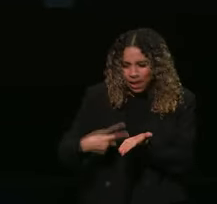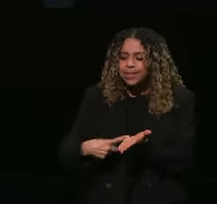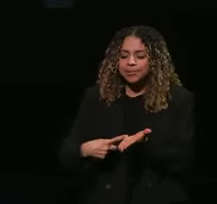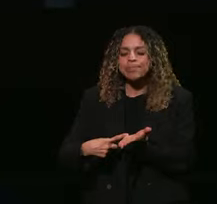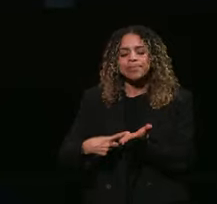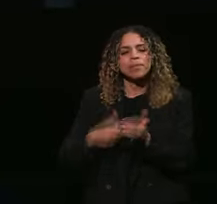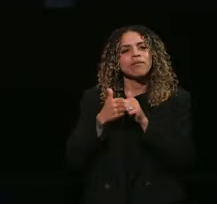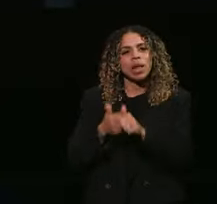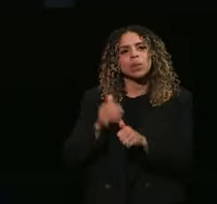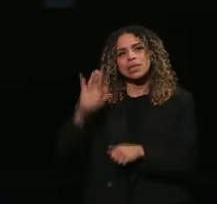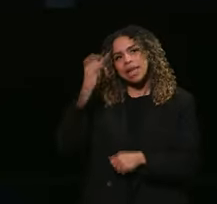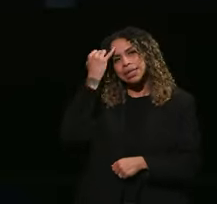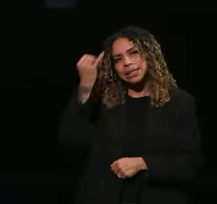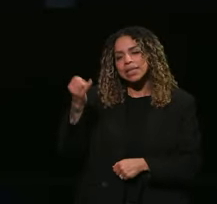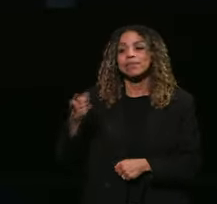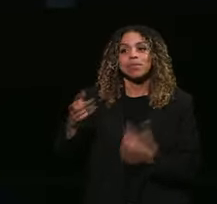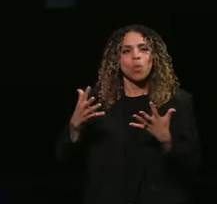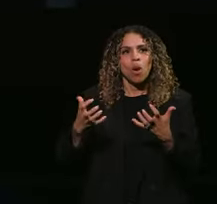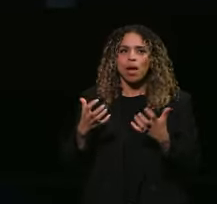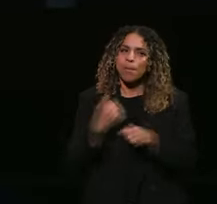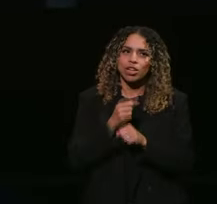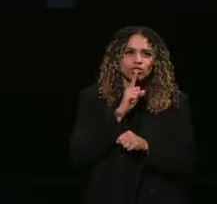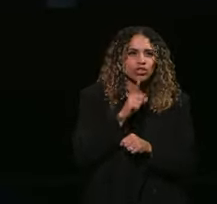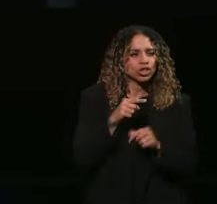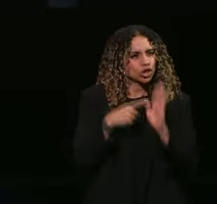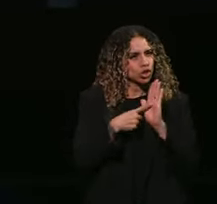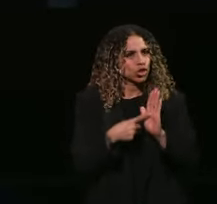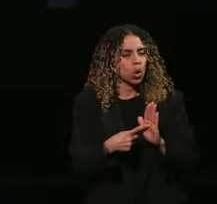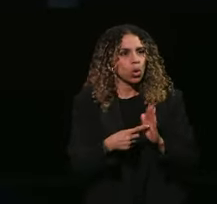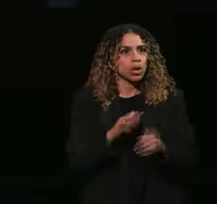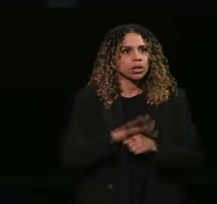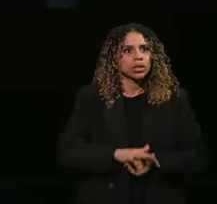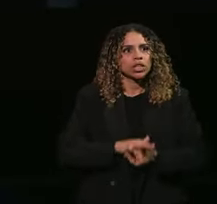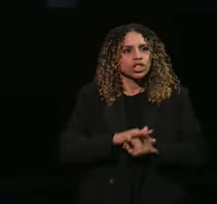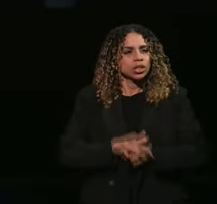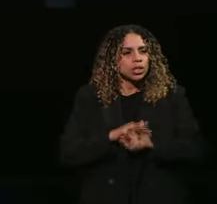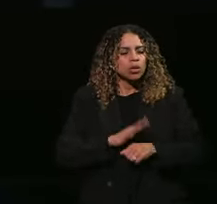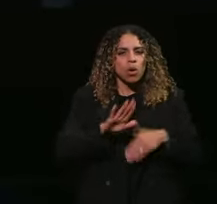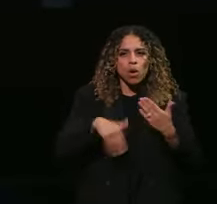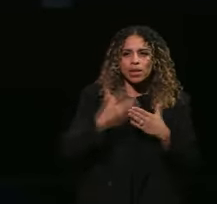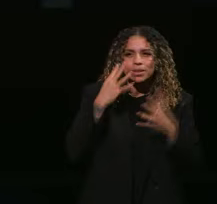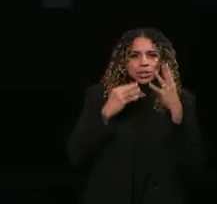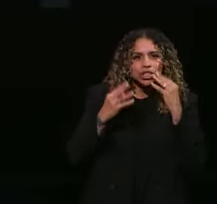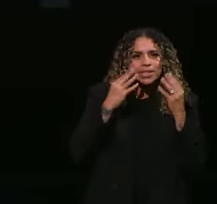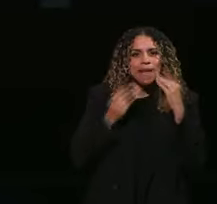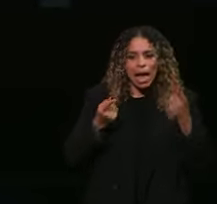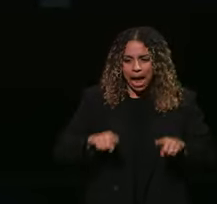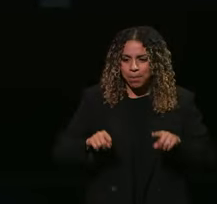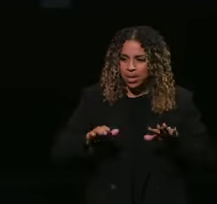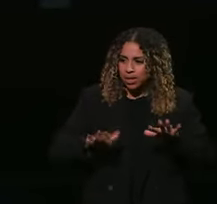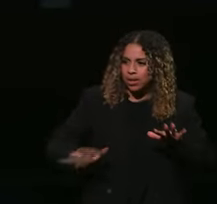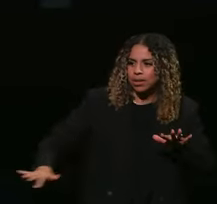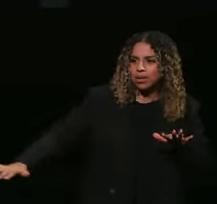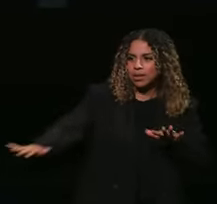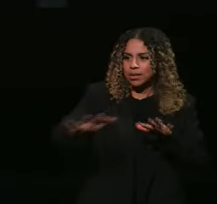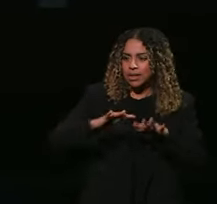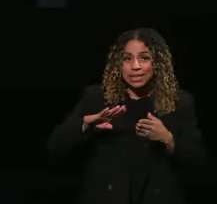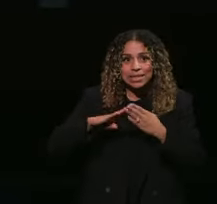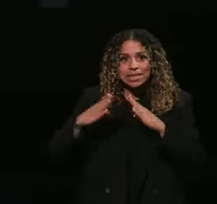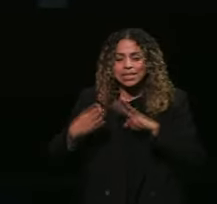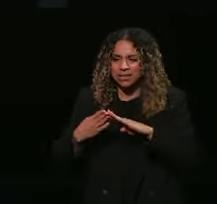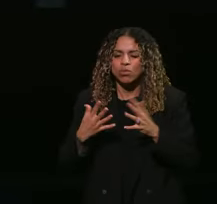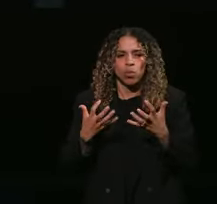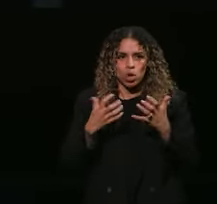wanted to keep the tension and the experience that they had on the ground in the city in the film.